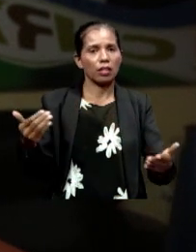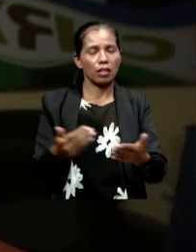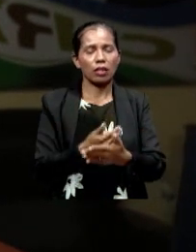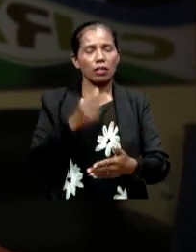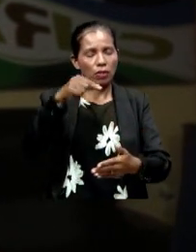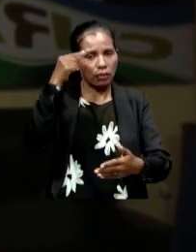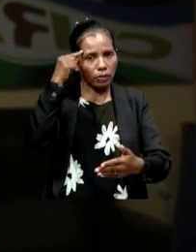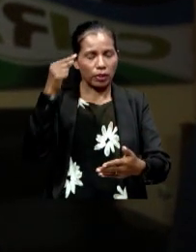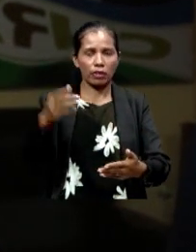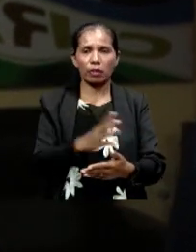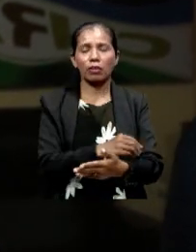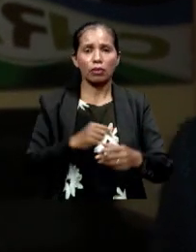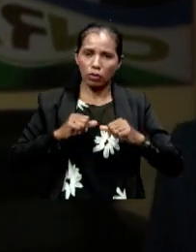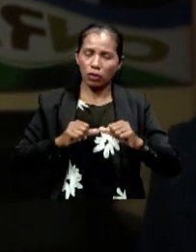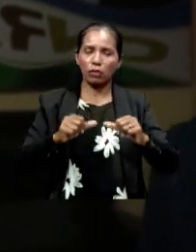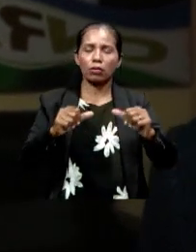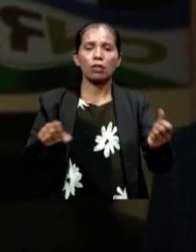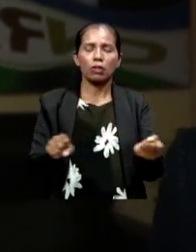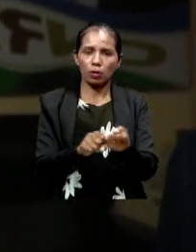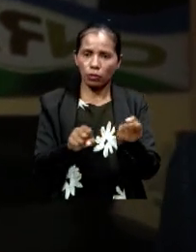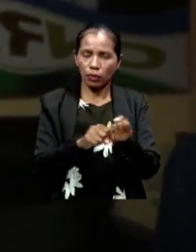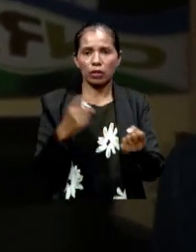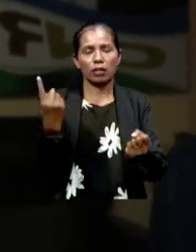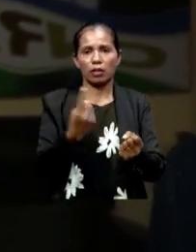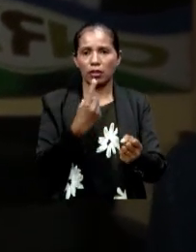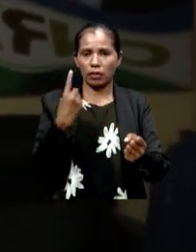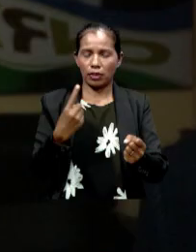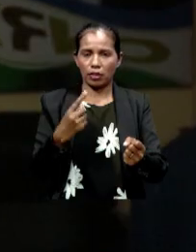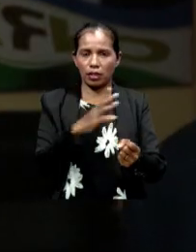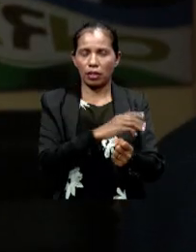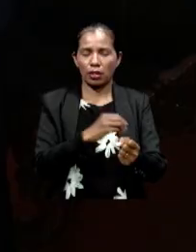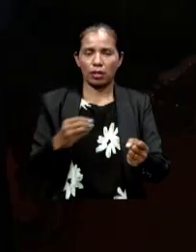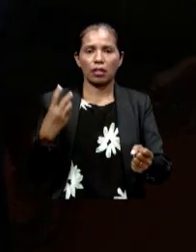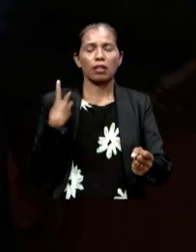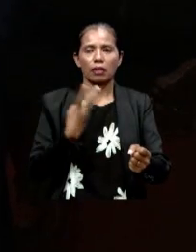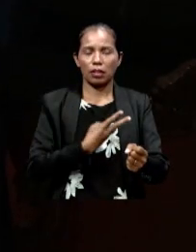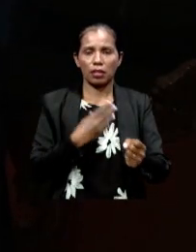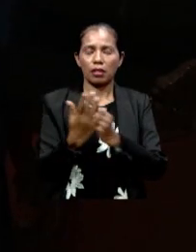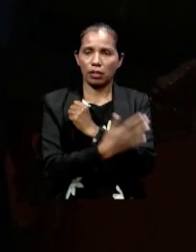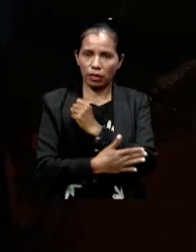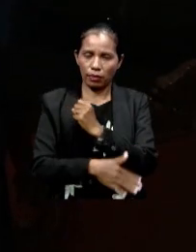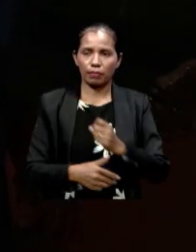will continue working closely to develop the bilateral relation between our two countries.